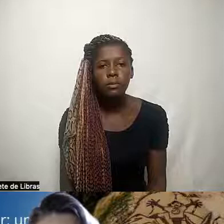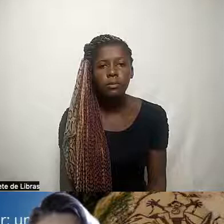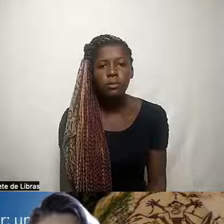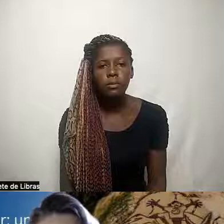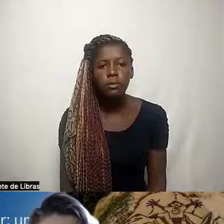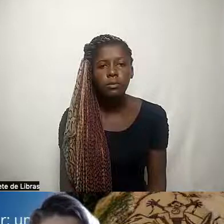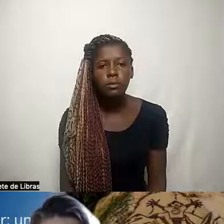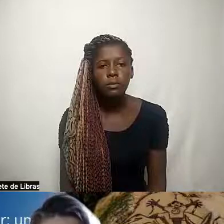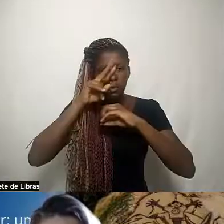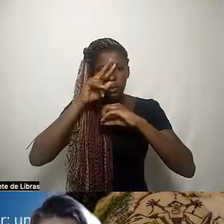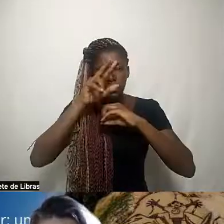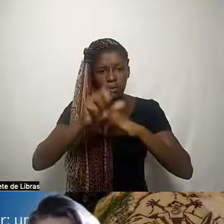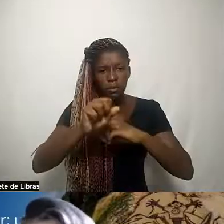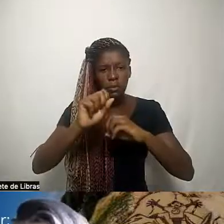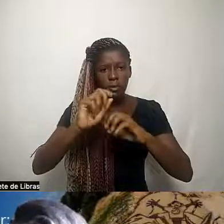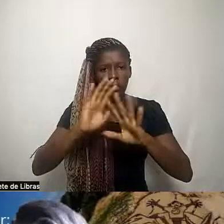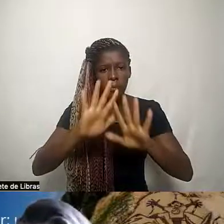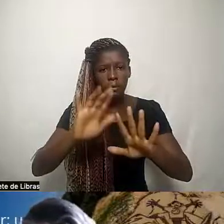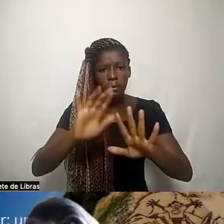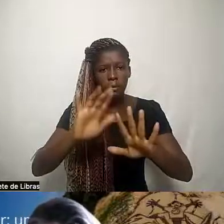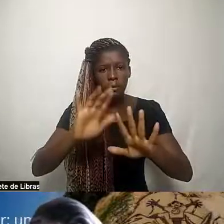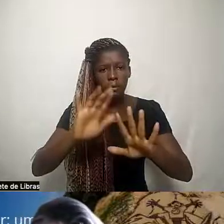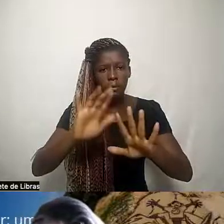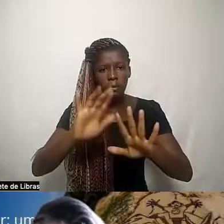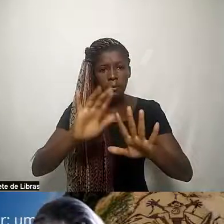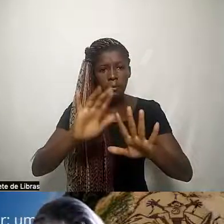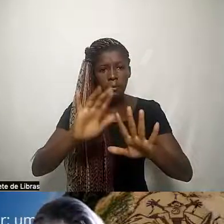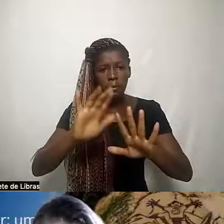get the public closer to the ocean the most as we can. The main